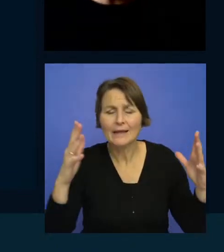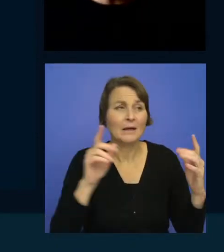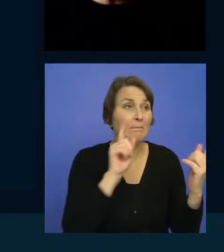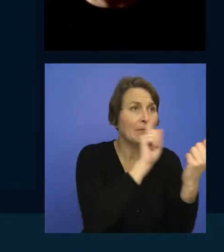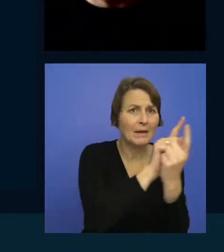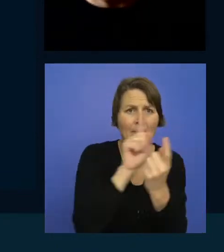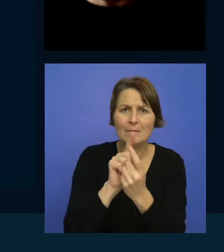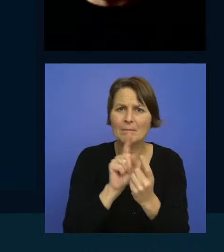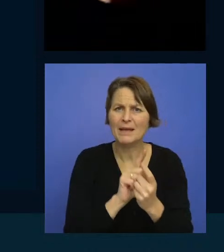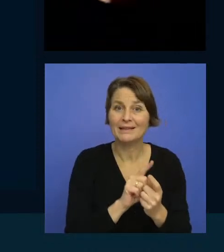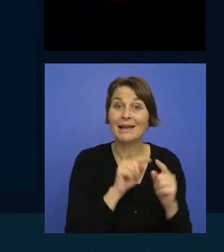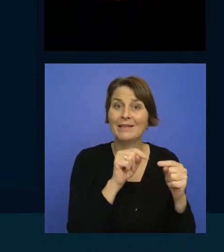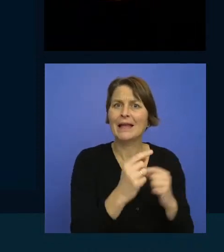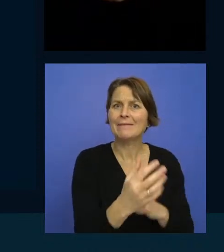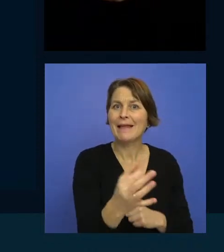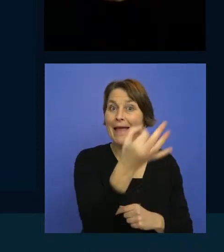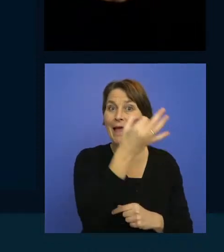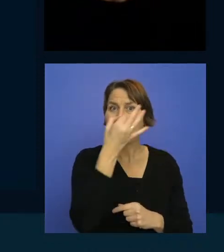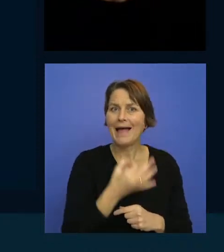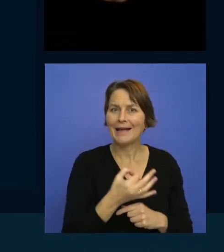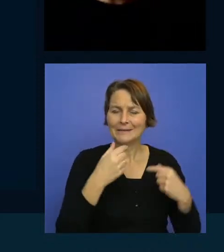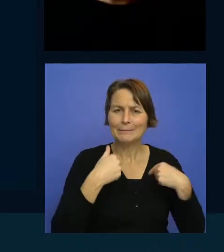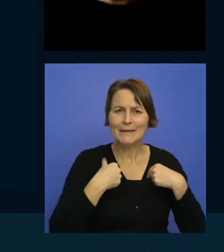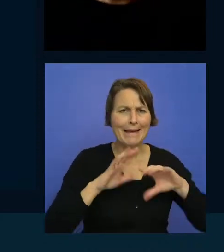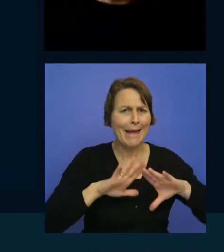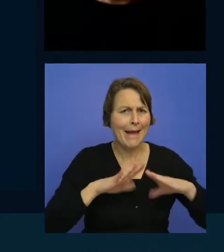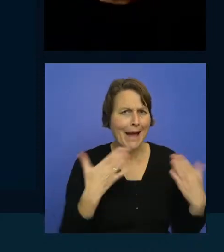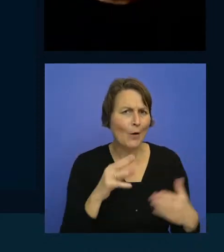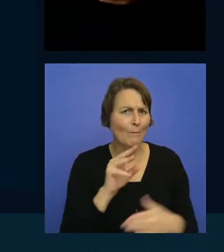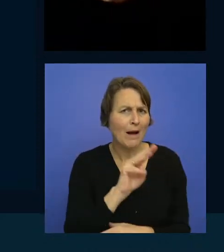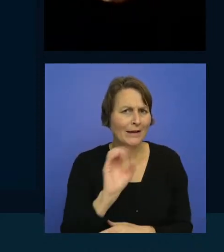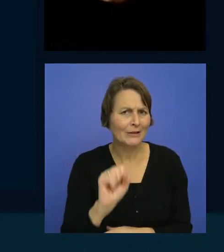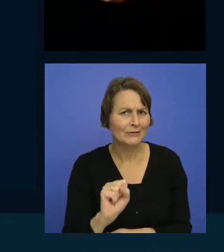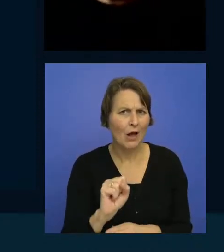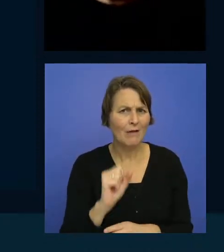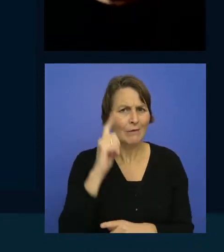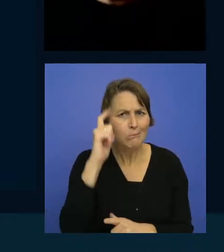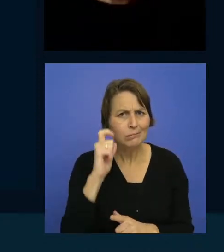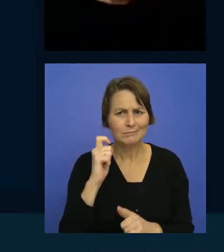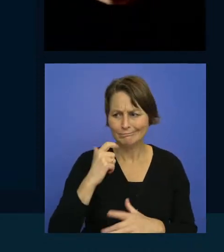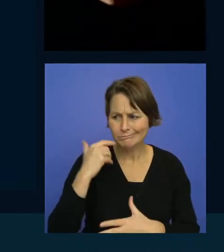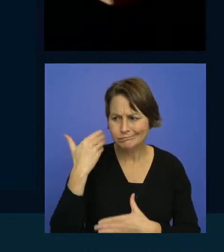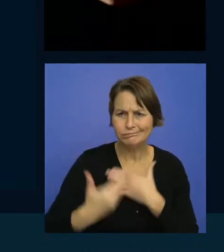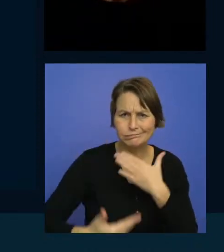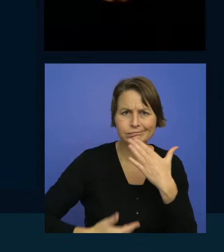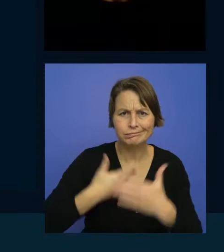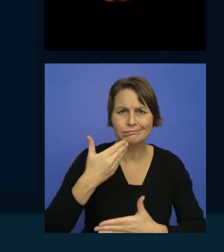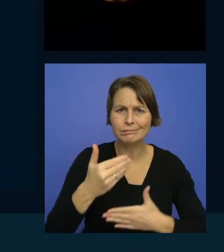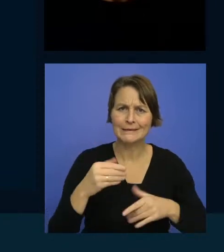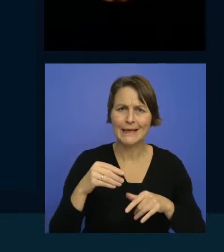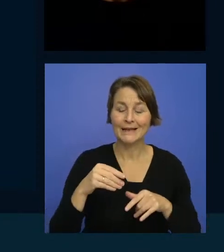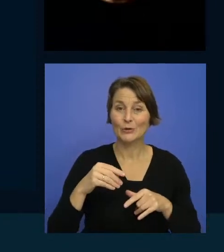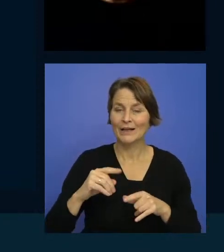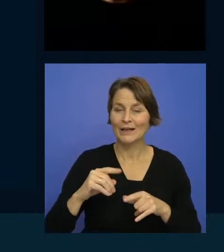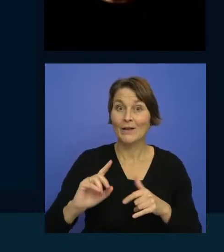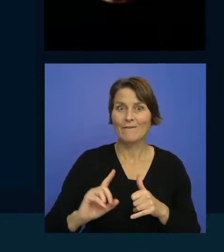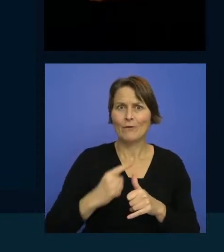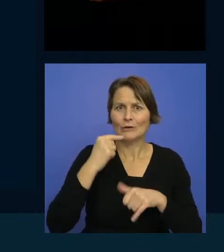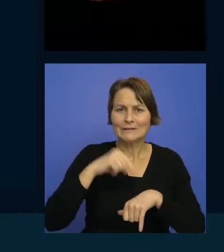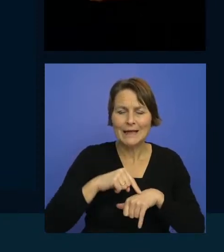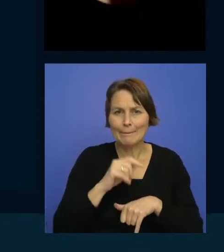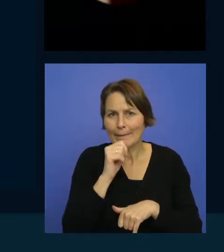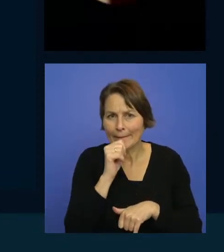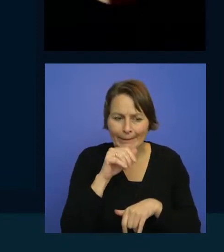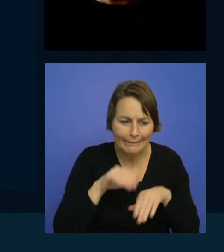itself? And how did you get to become, and I shared the journey that we've had about, going, building out our own modern